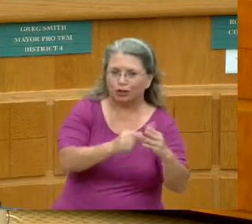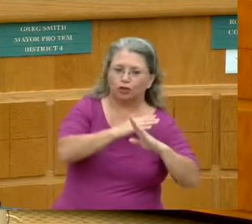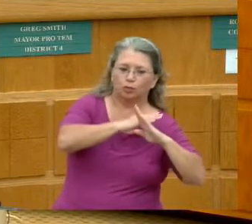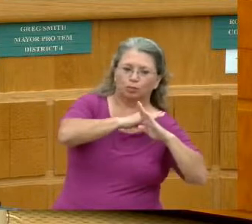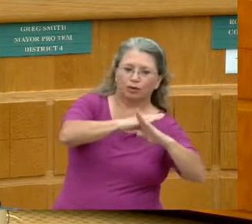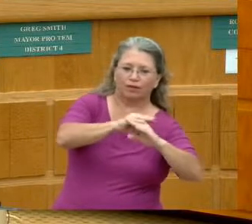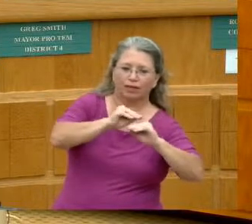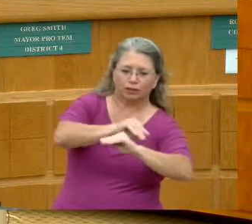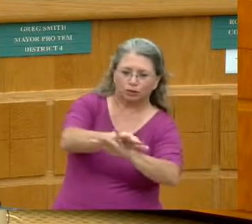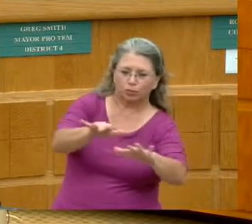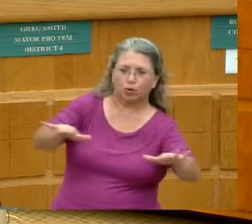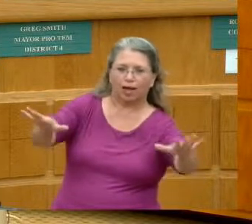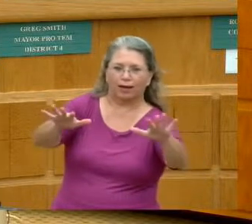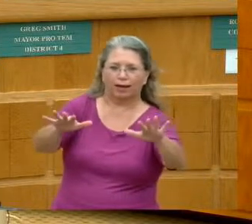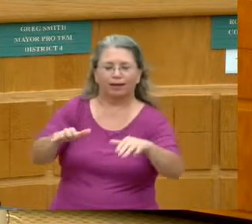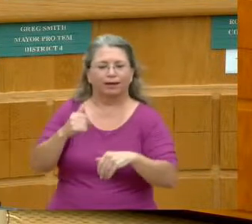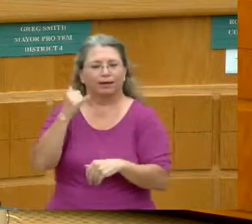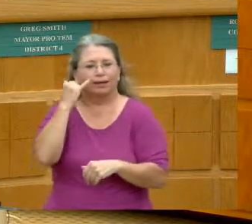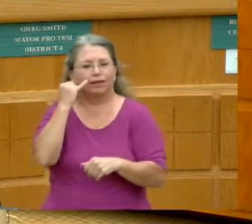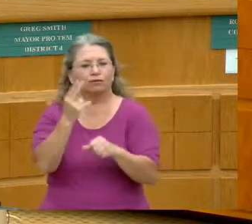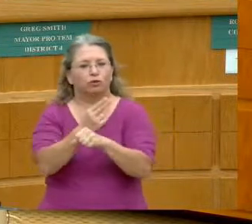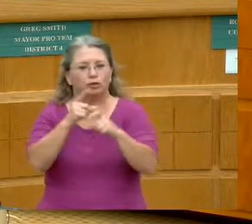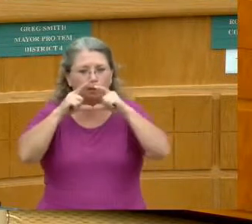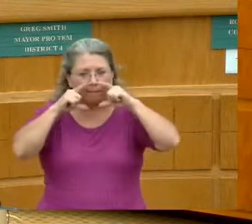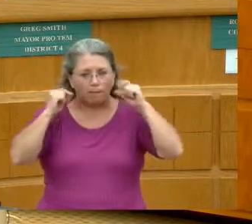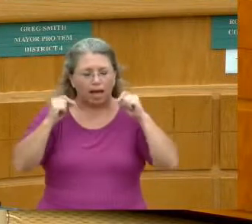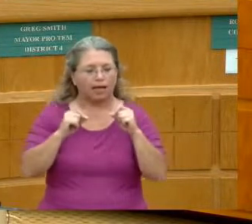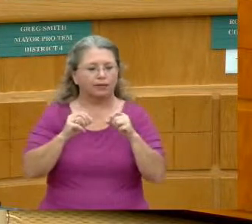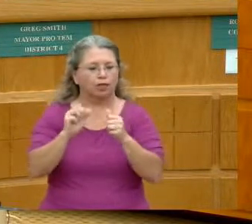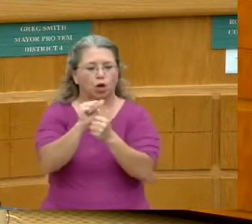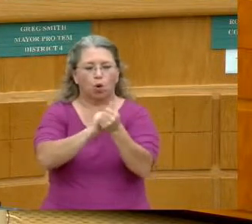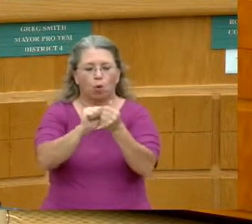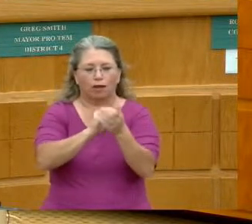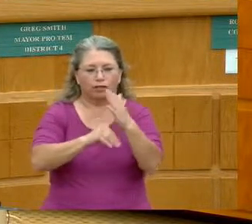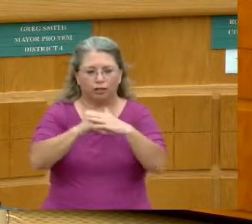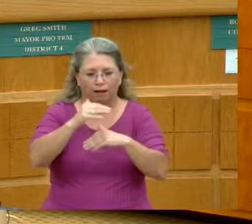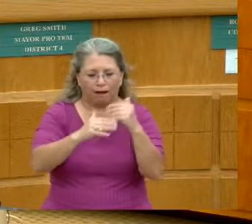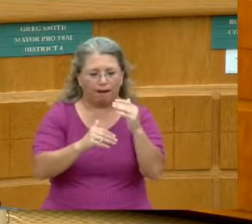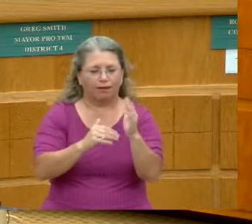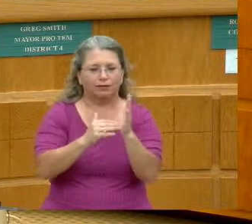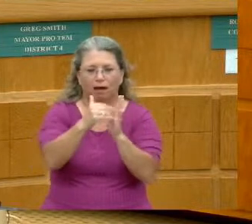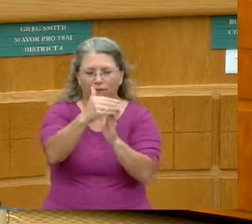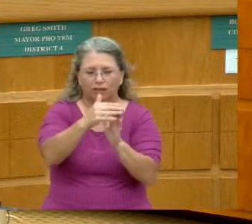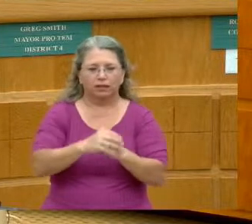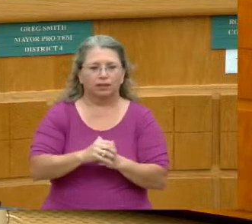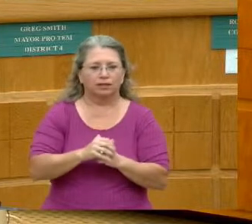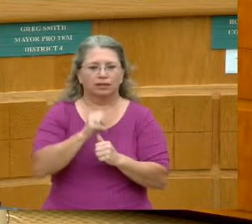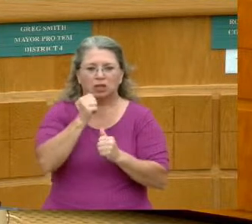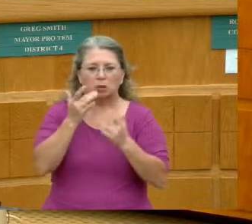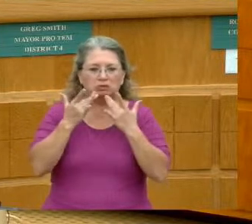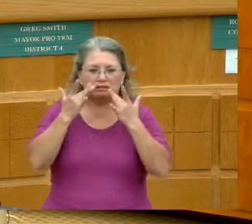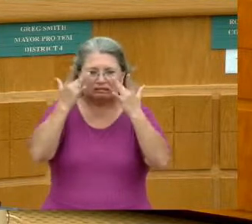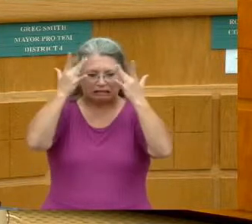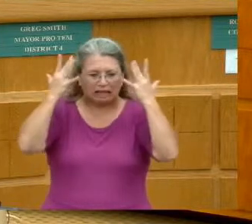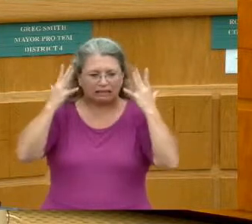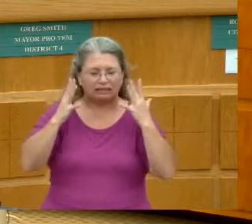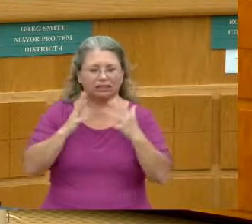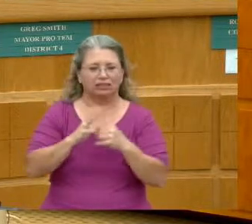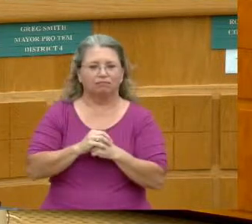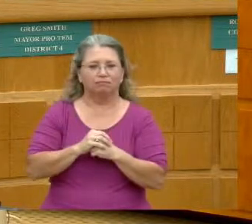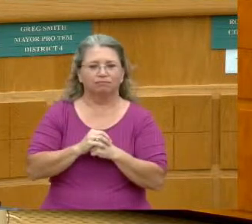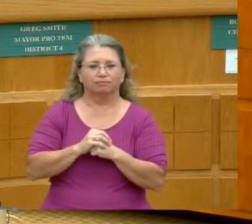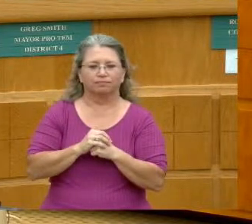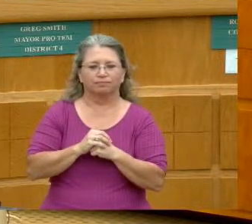disease. So if you're wearing your mask, if you're washing your hands, not touching your face, your mouth with dirty hands, that's